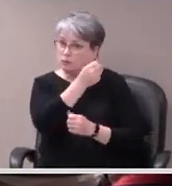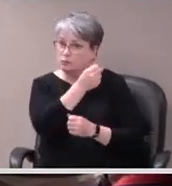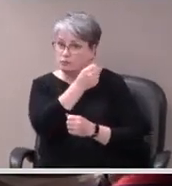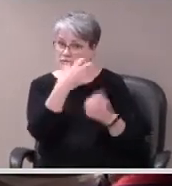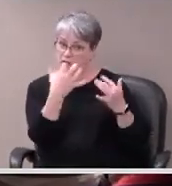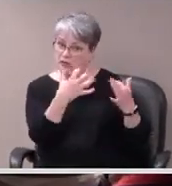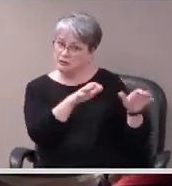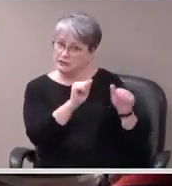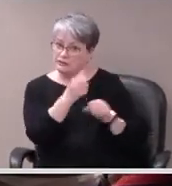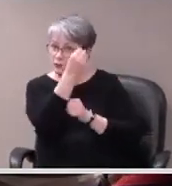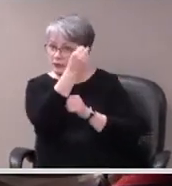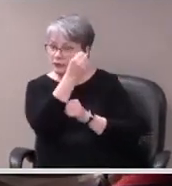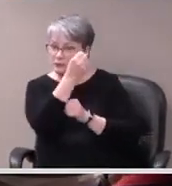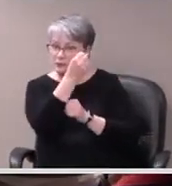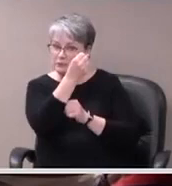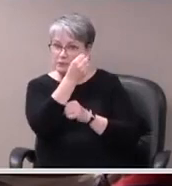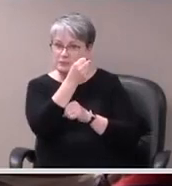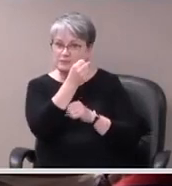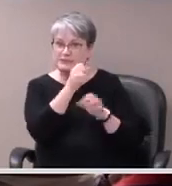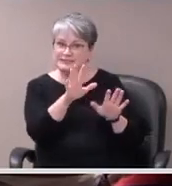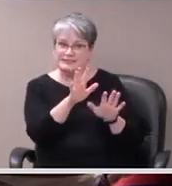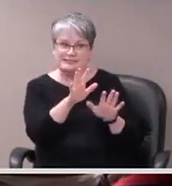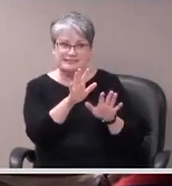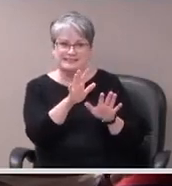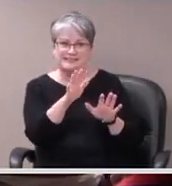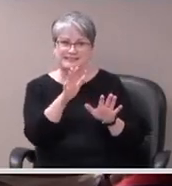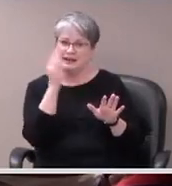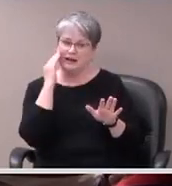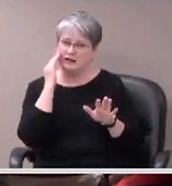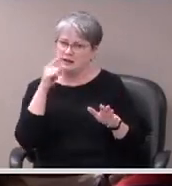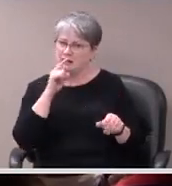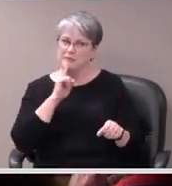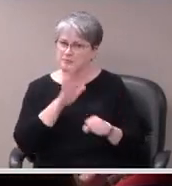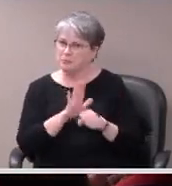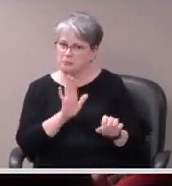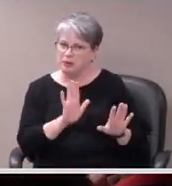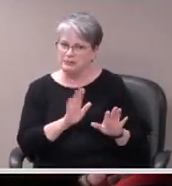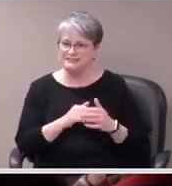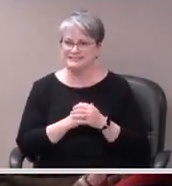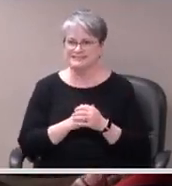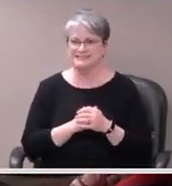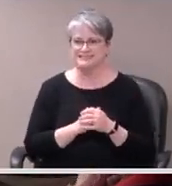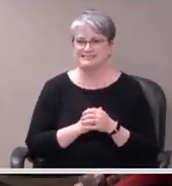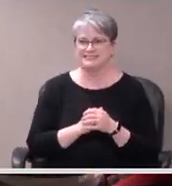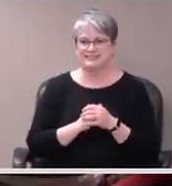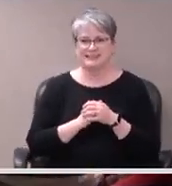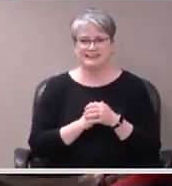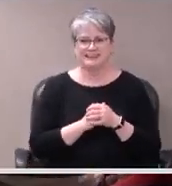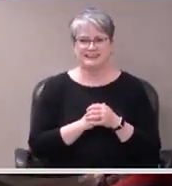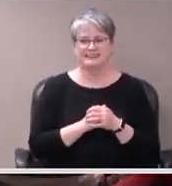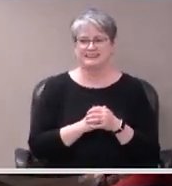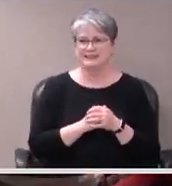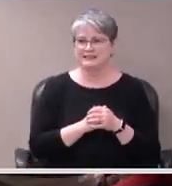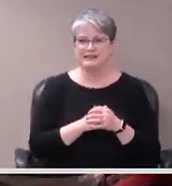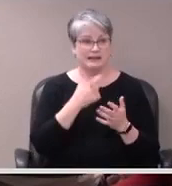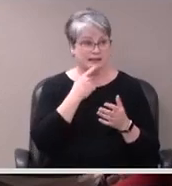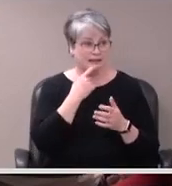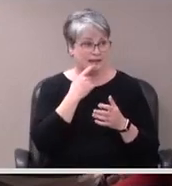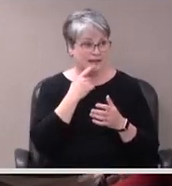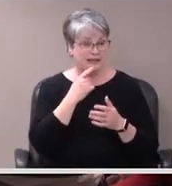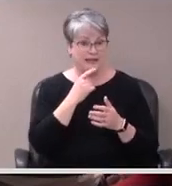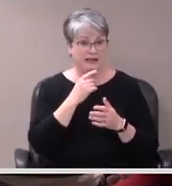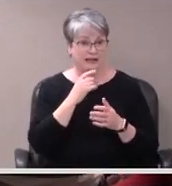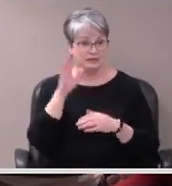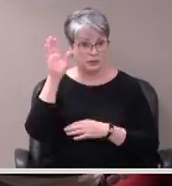hold on. Just a second. You're on your way out, I promise. Before they do that, is there a motion to receive